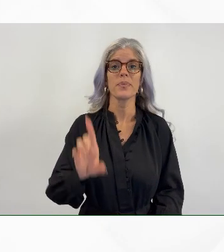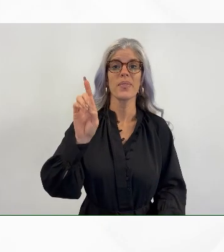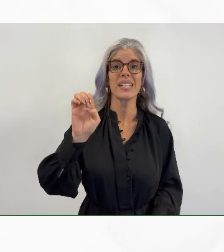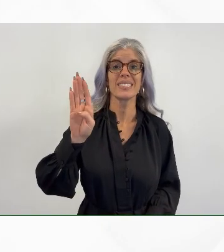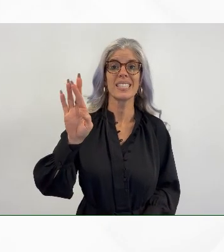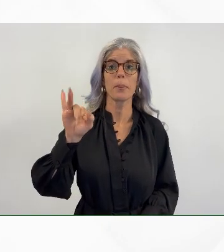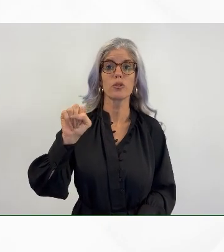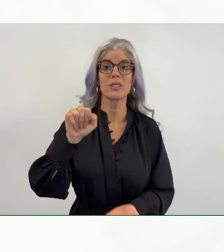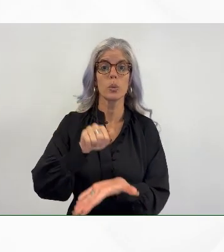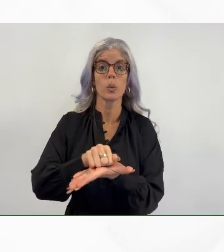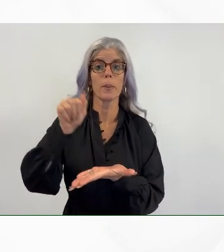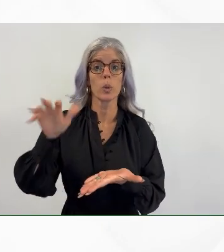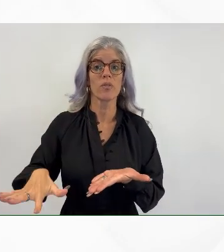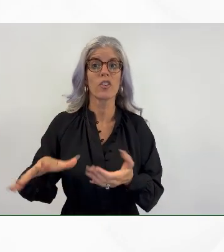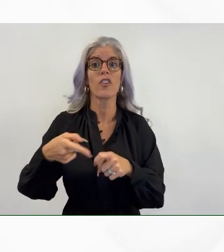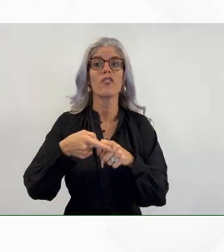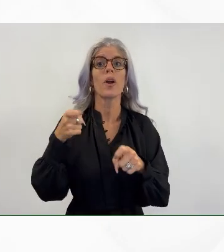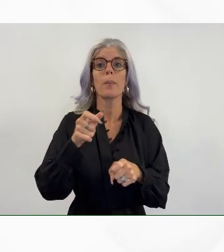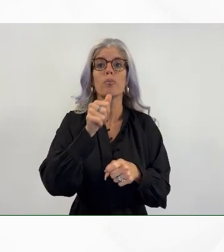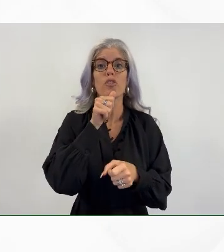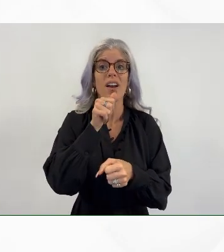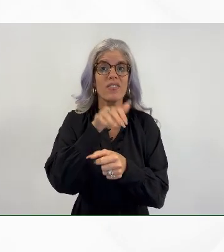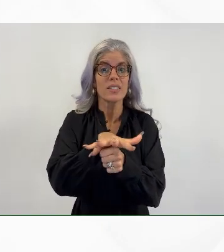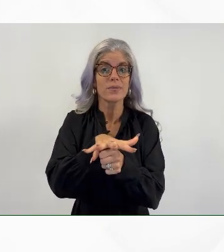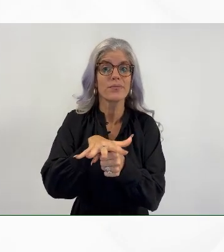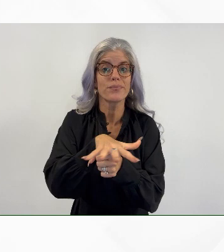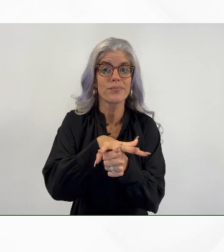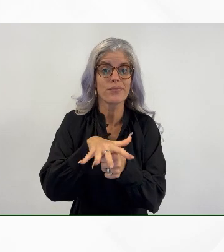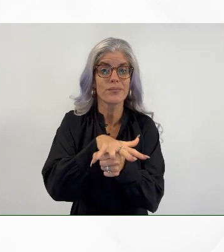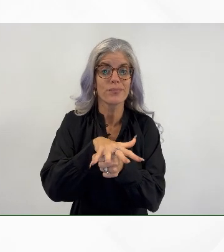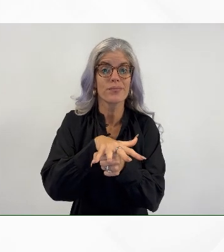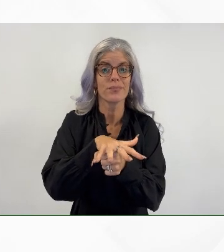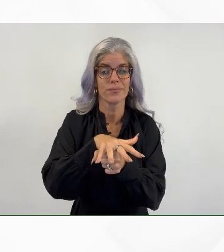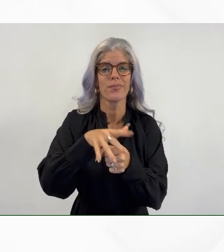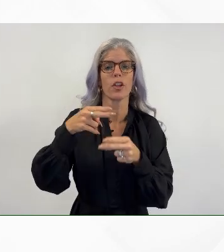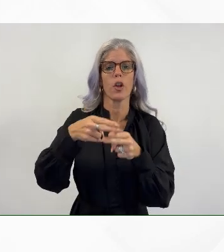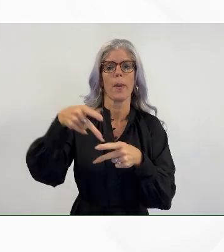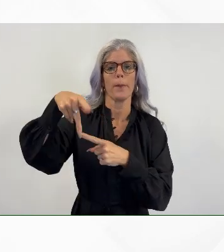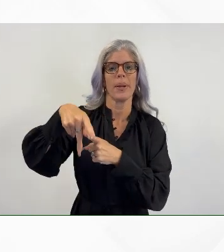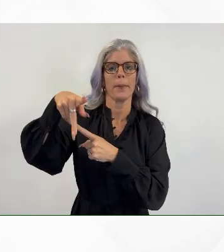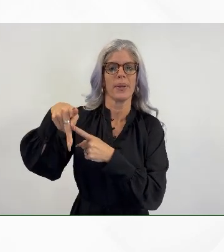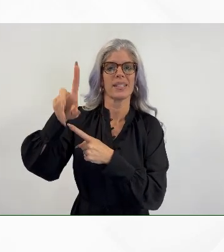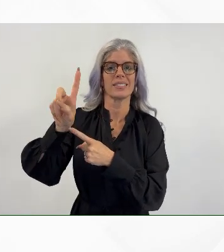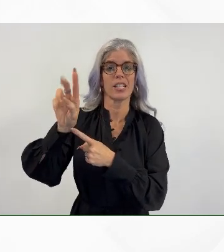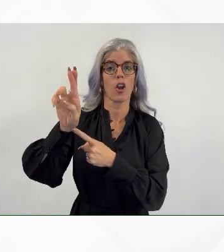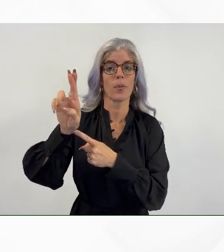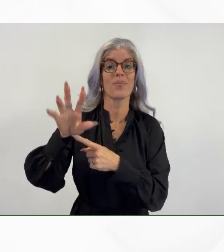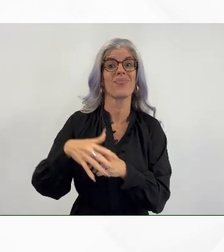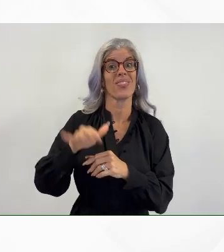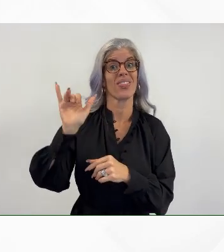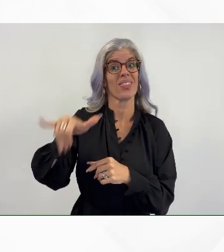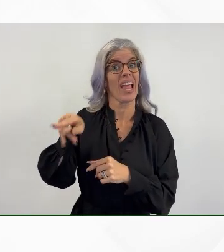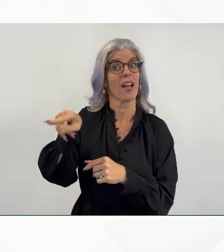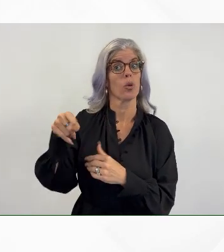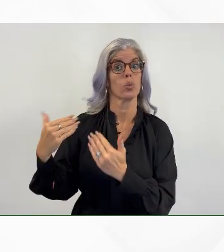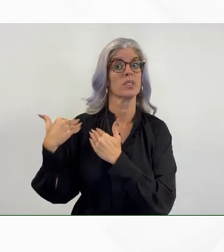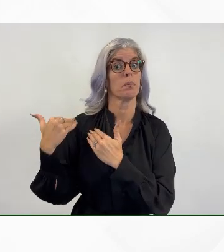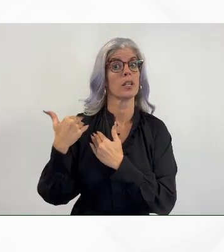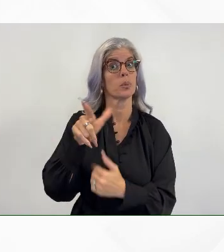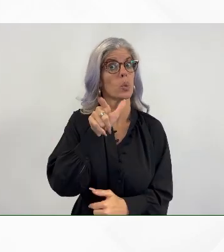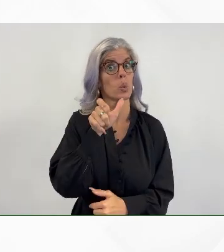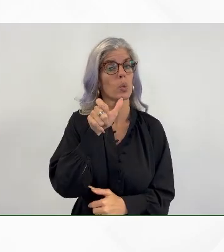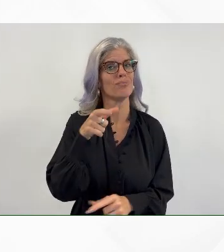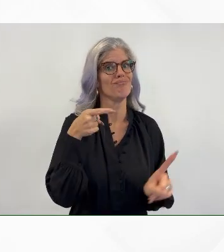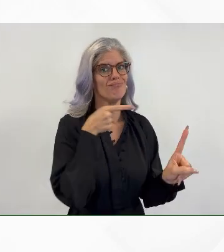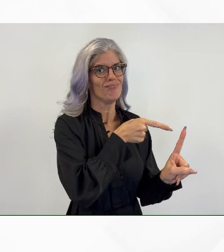Debris removal from private property, or PPDR, is the responsibility of the property owner and